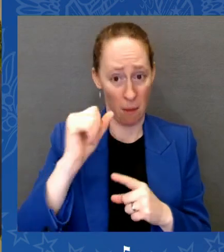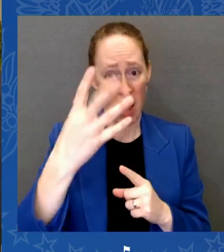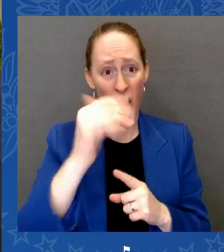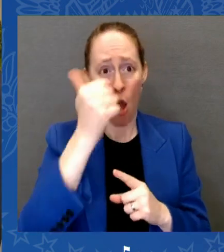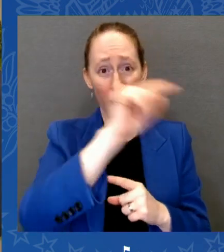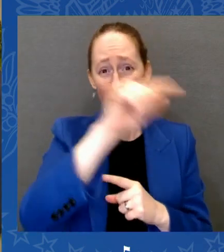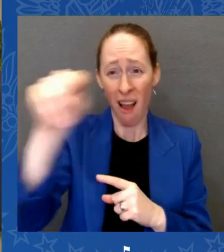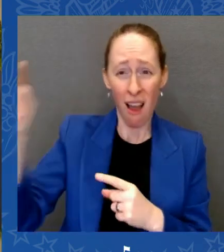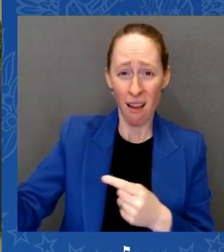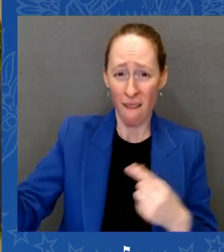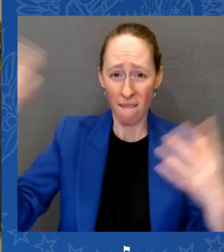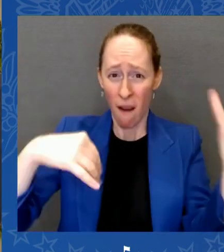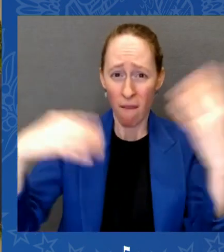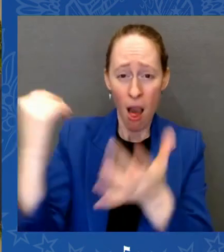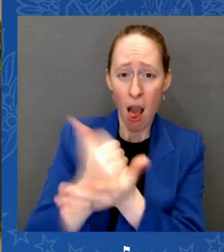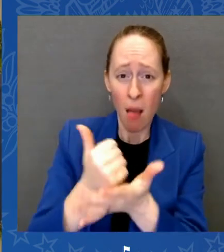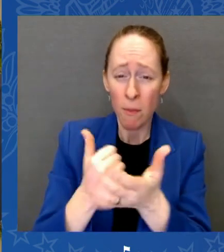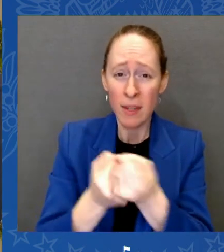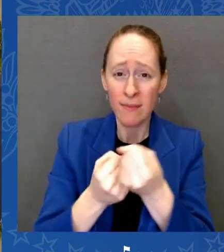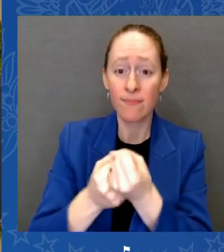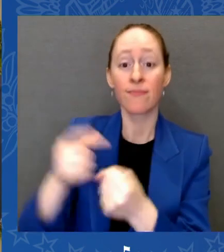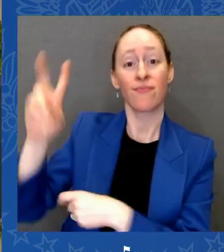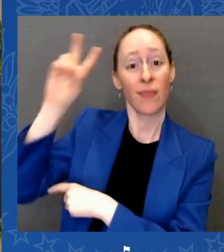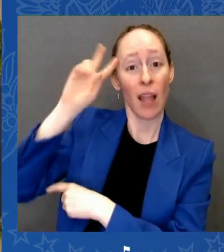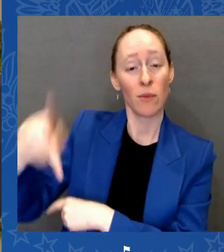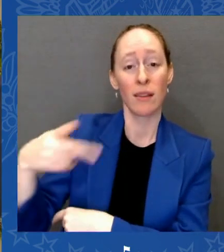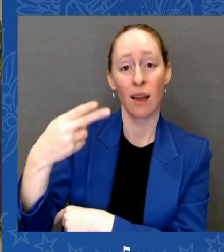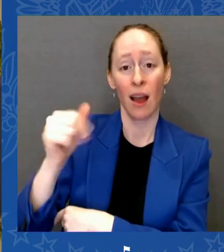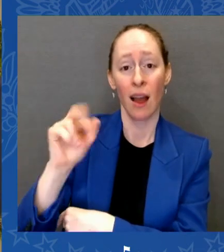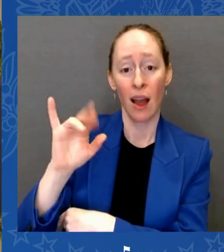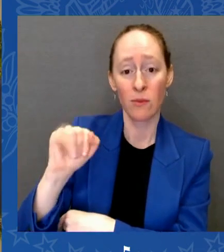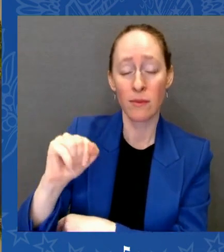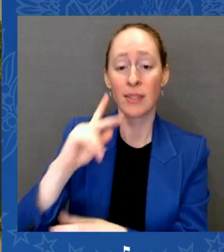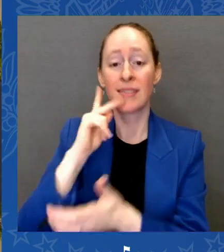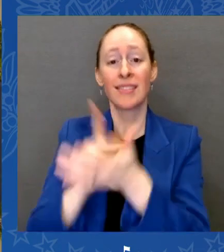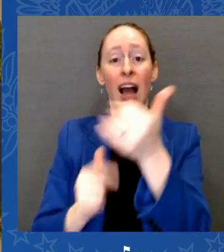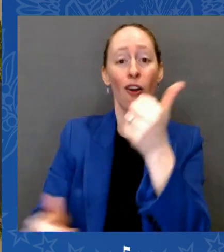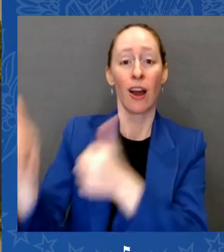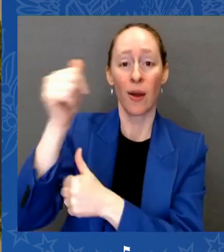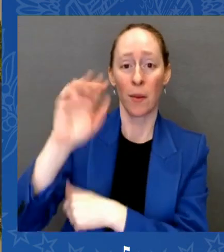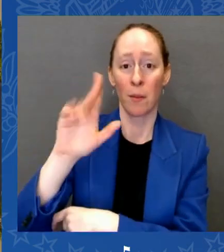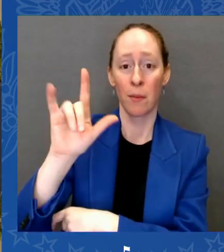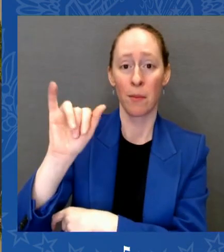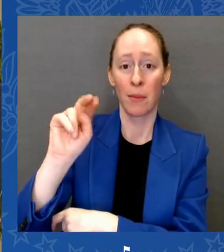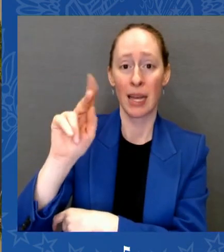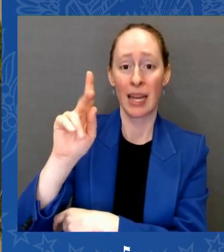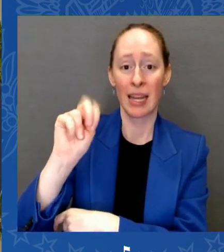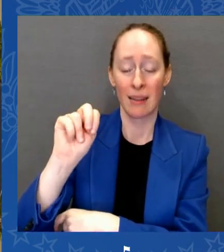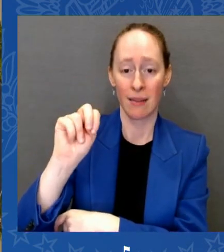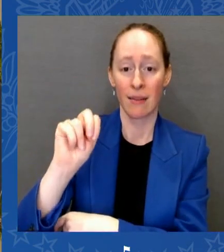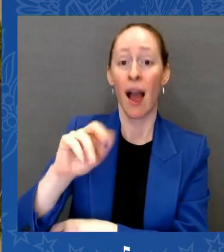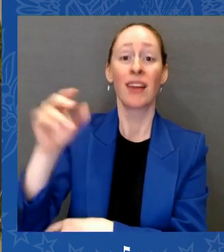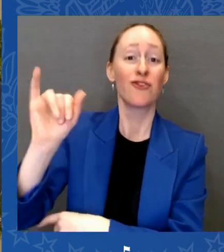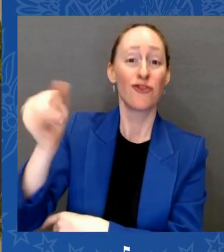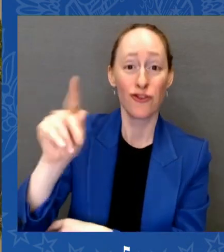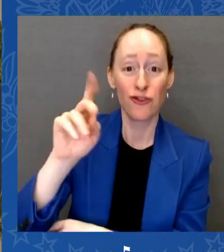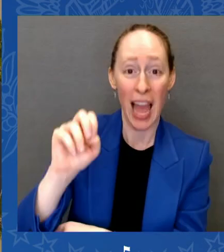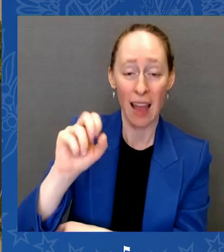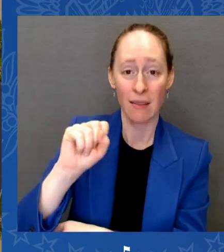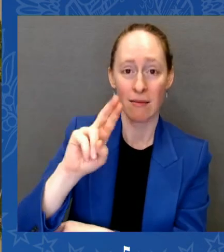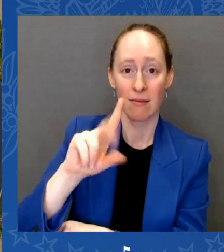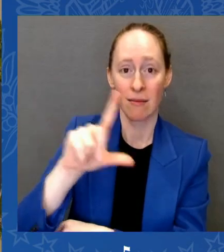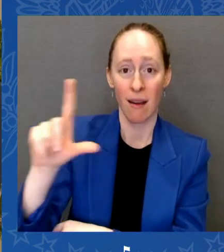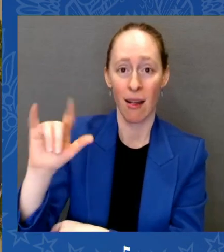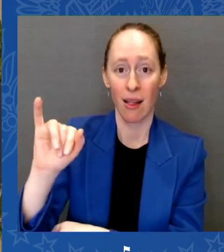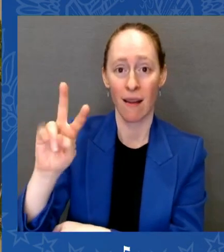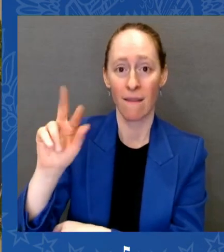Harris, Secretary Blinken, Jake Sullivan, Joss Geltzer from the National Security Council, Roger Cartson